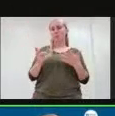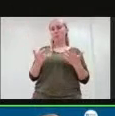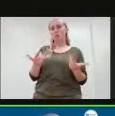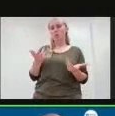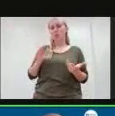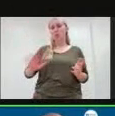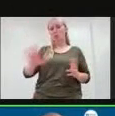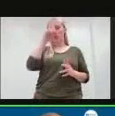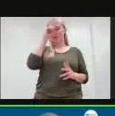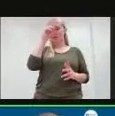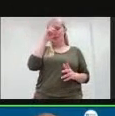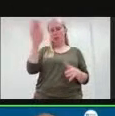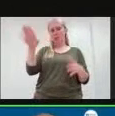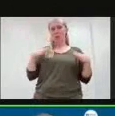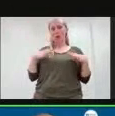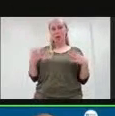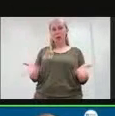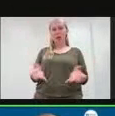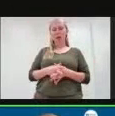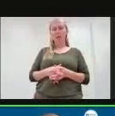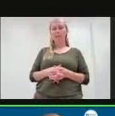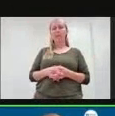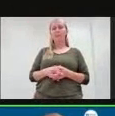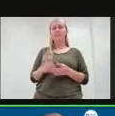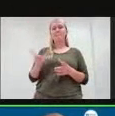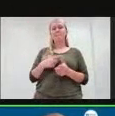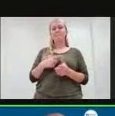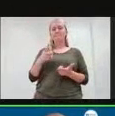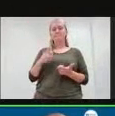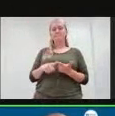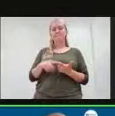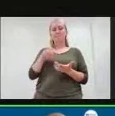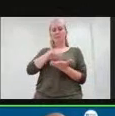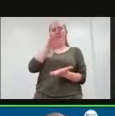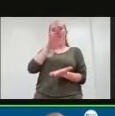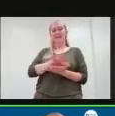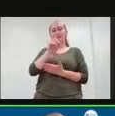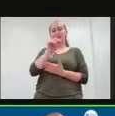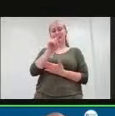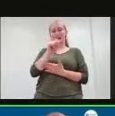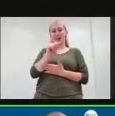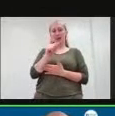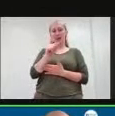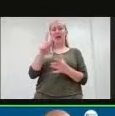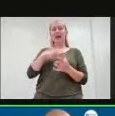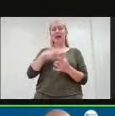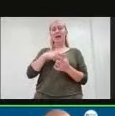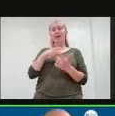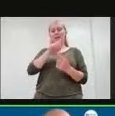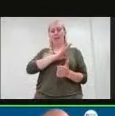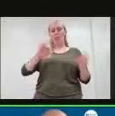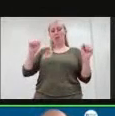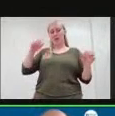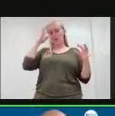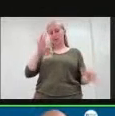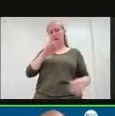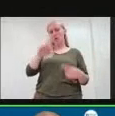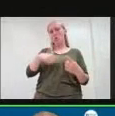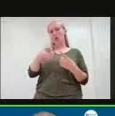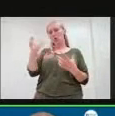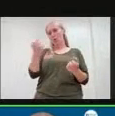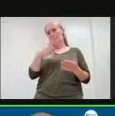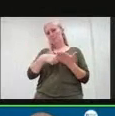your summer break. And we'll get that data in, and then the board can decide when you want to go over